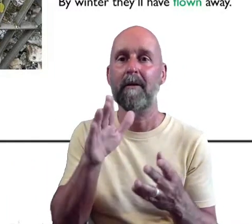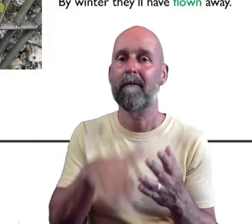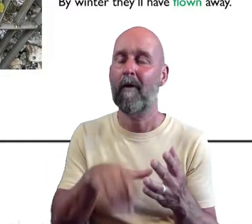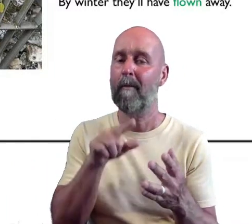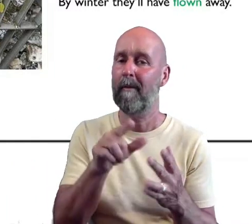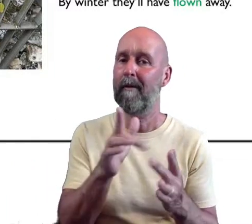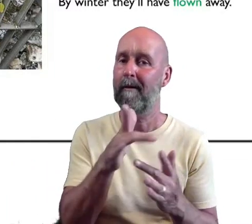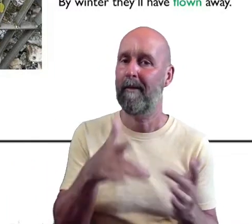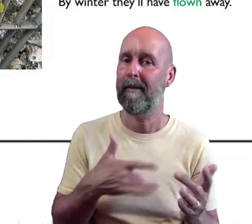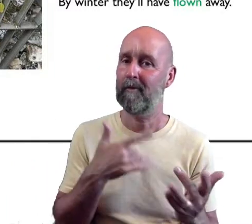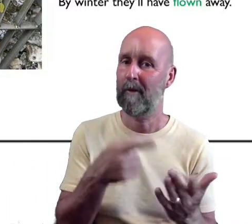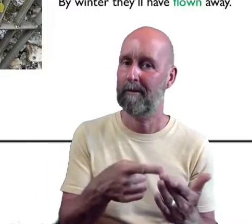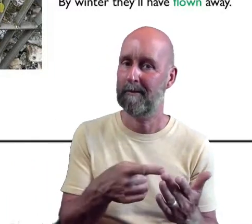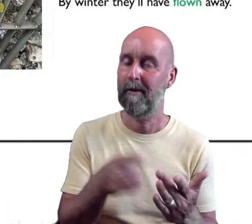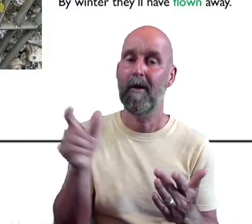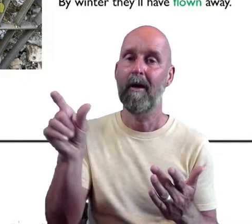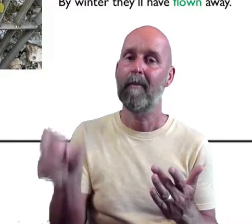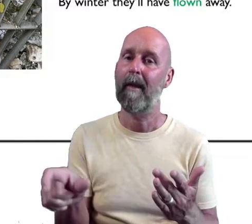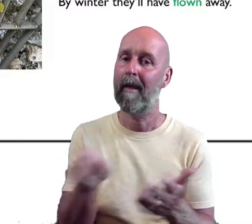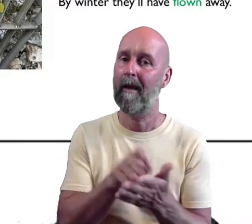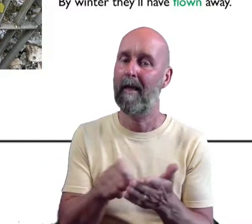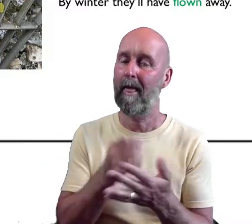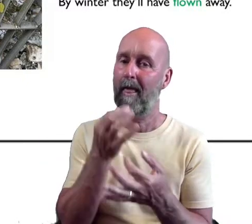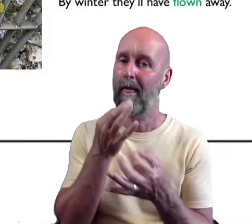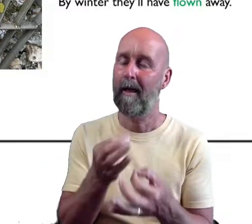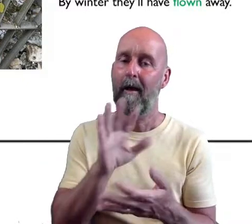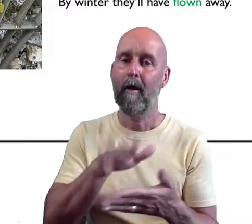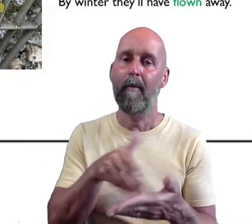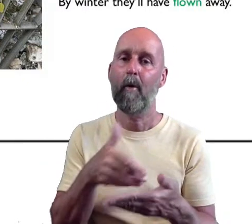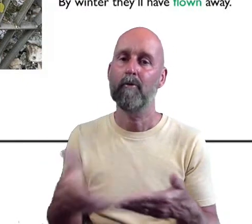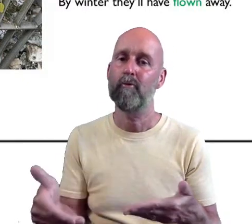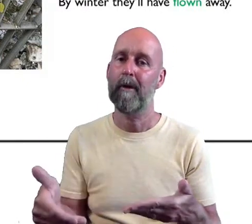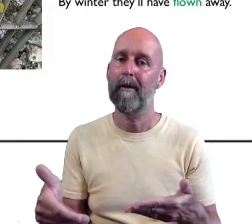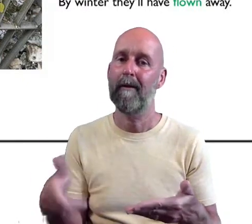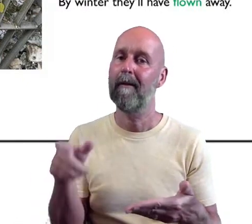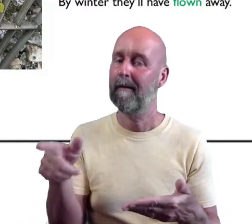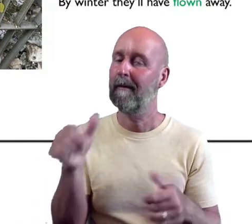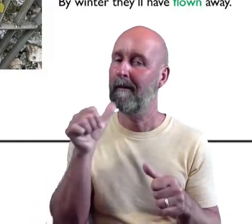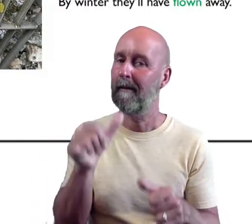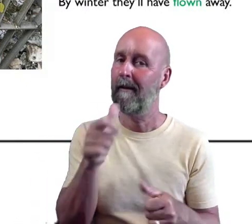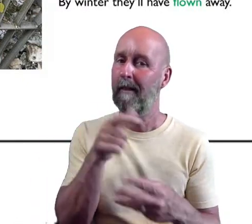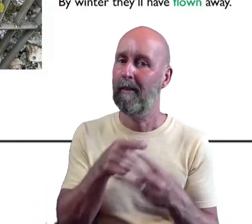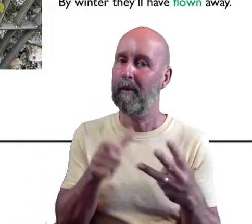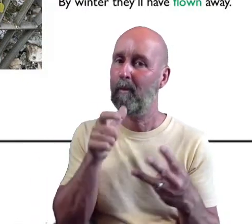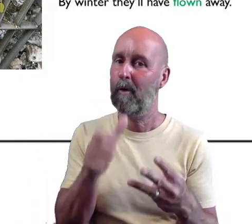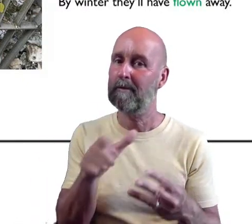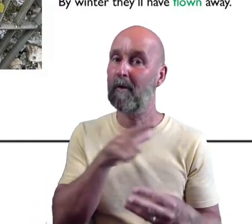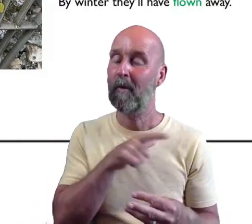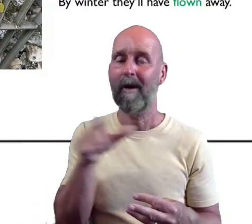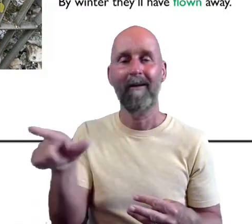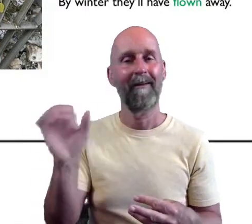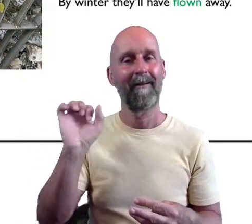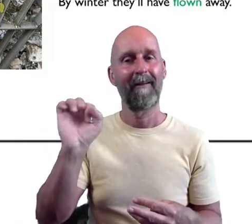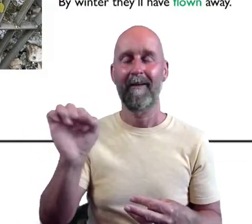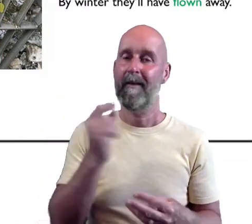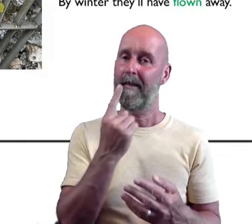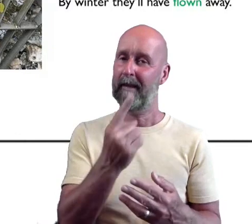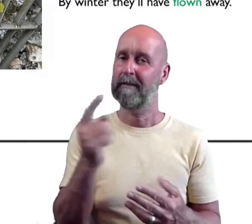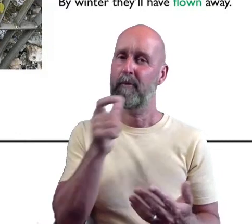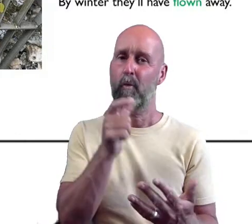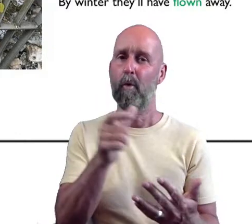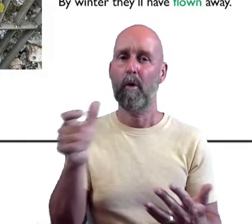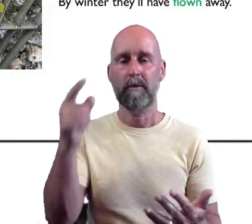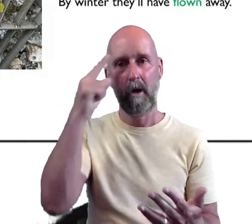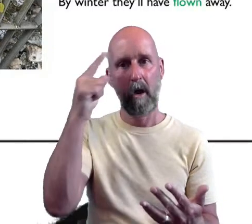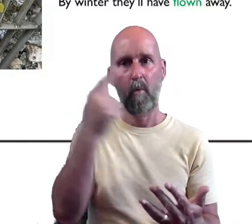So this player in particular was really drawn to poetry as a way of doing this, because he'd find that the individual words, he'd be inspired to write a line of